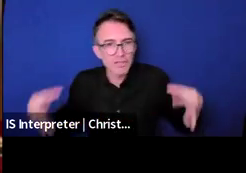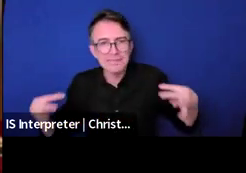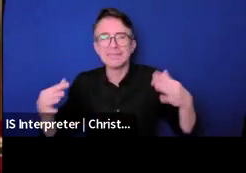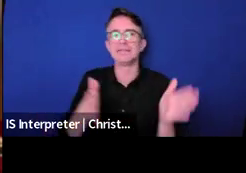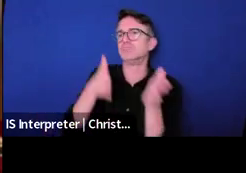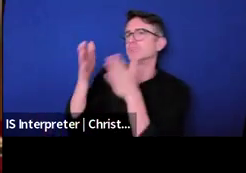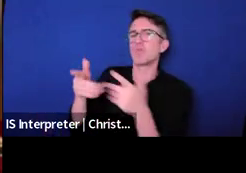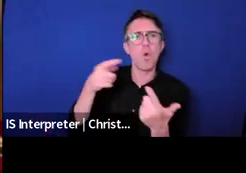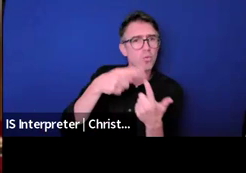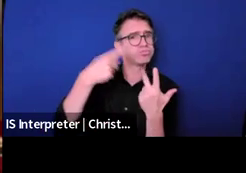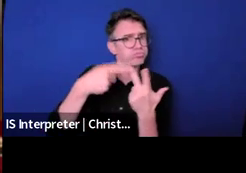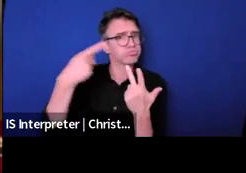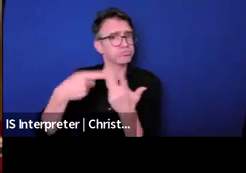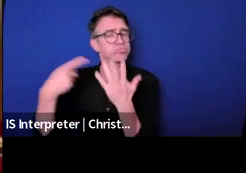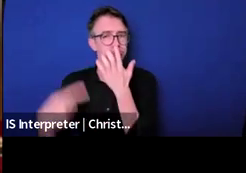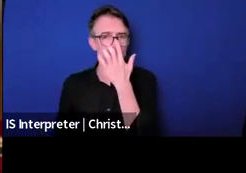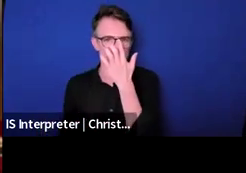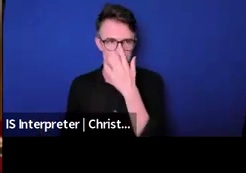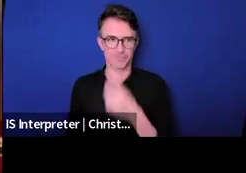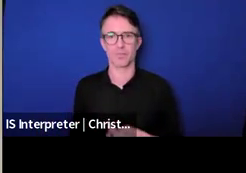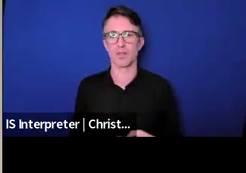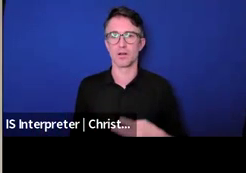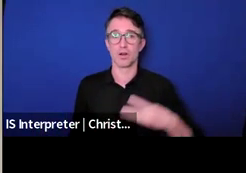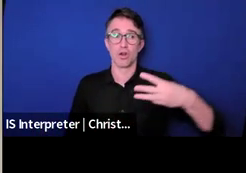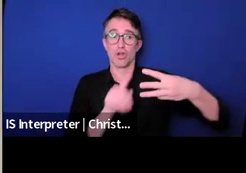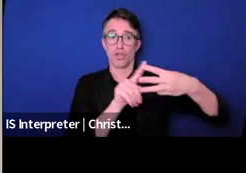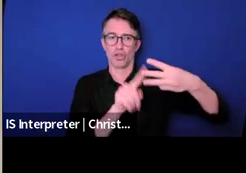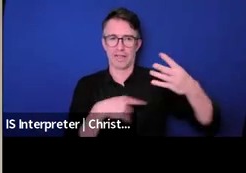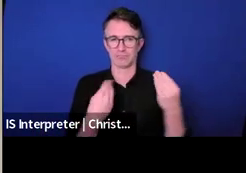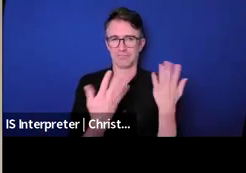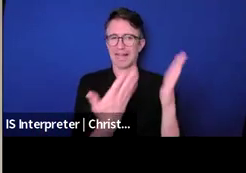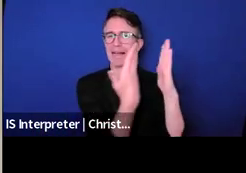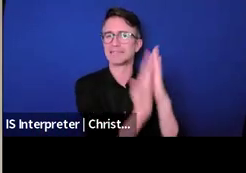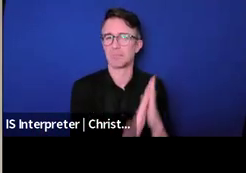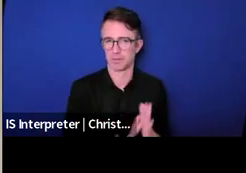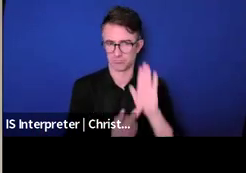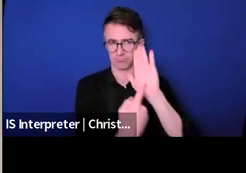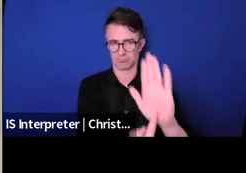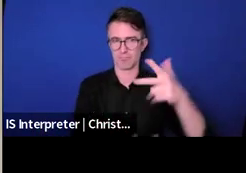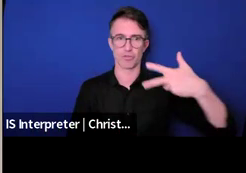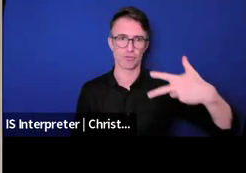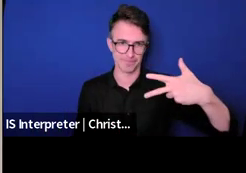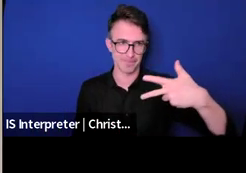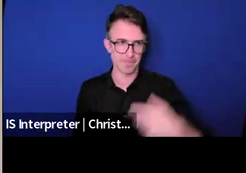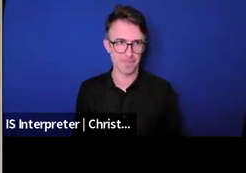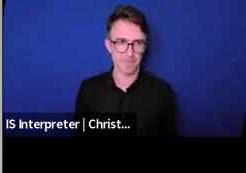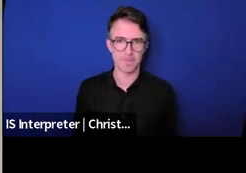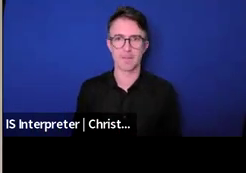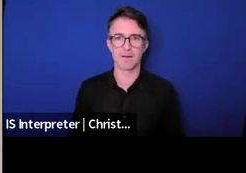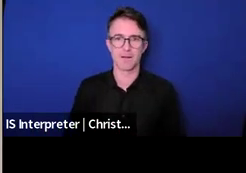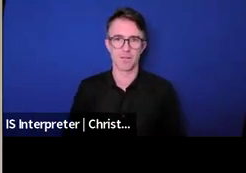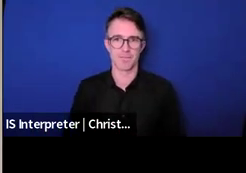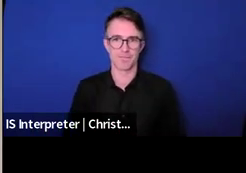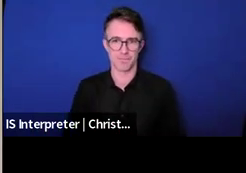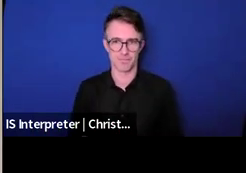I will have 3 examples from Armenia. If you can move to the next slide. So in terms of support and care for persons and children